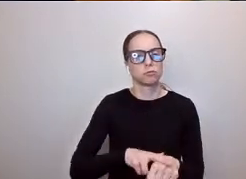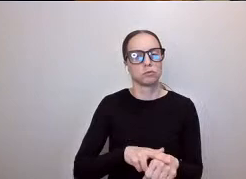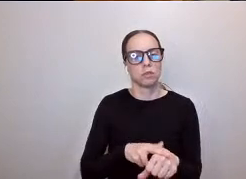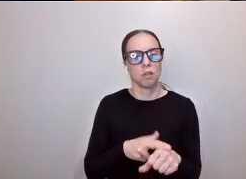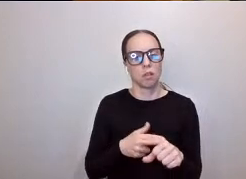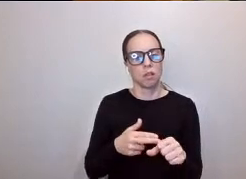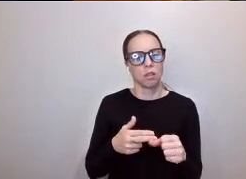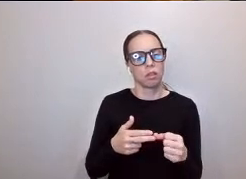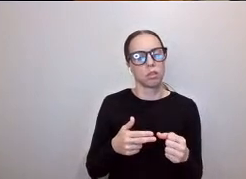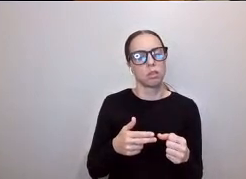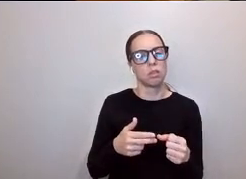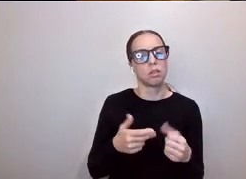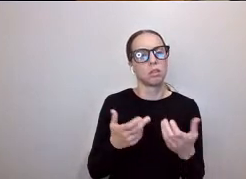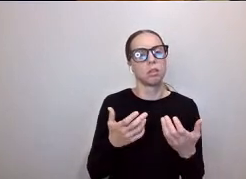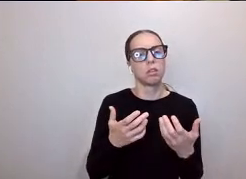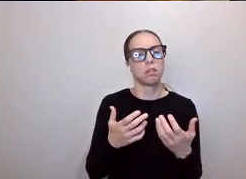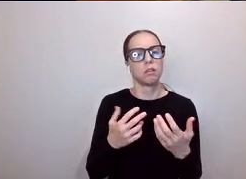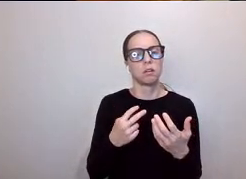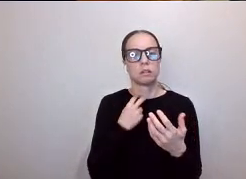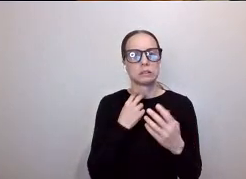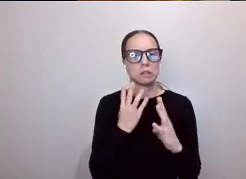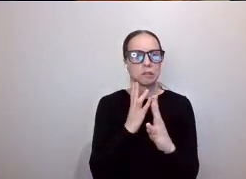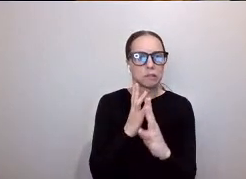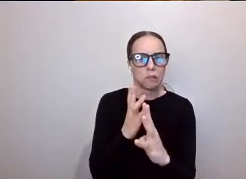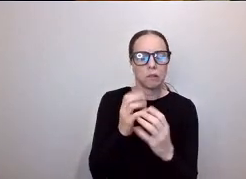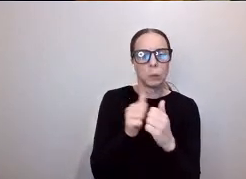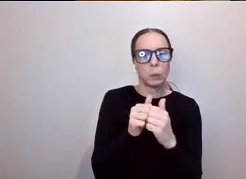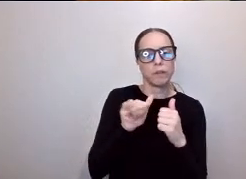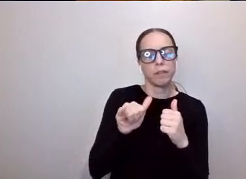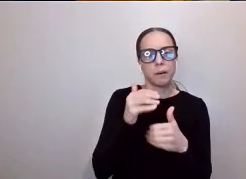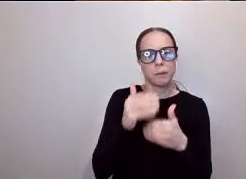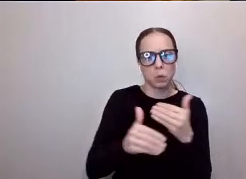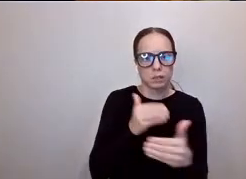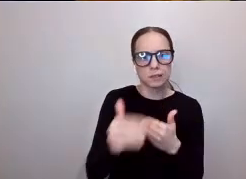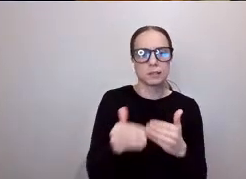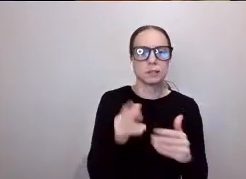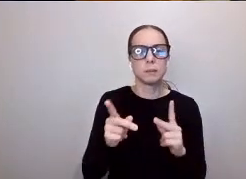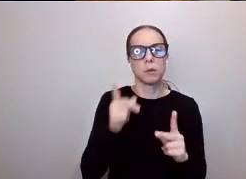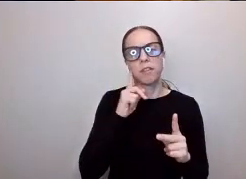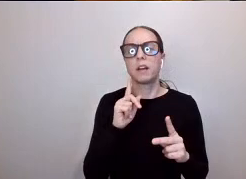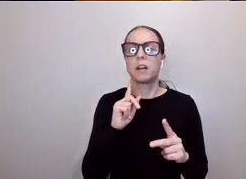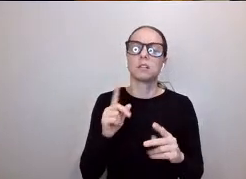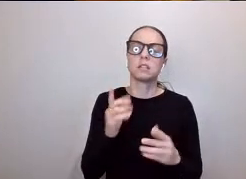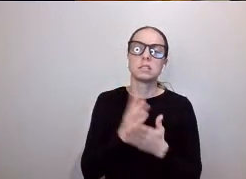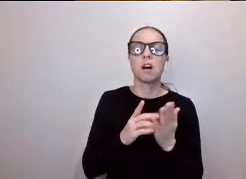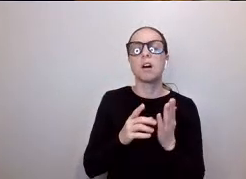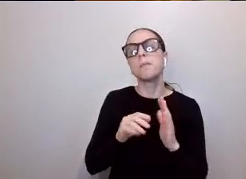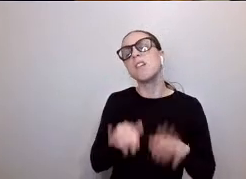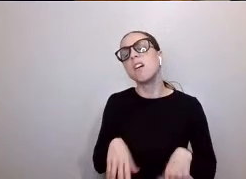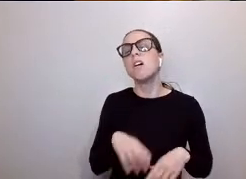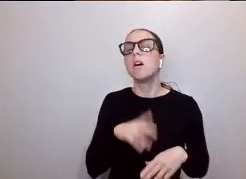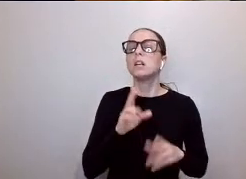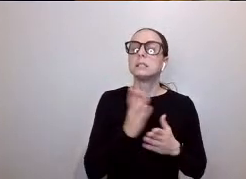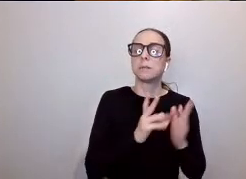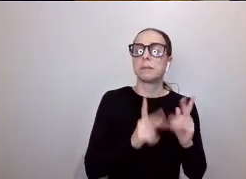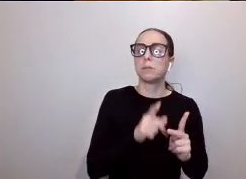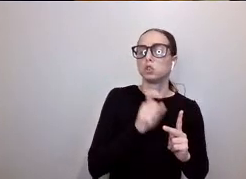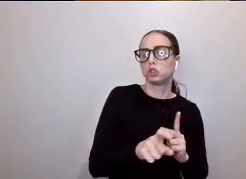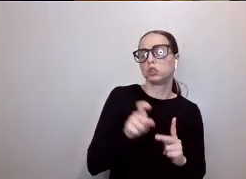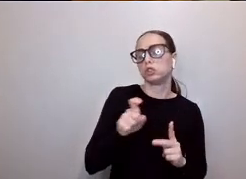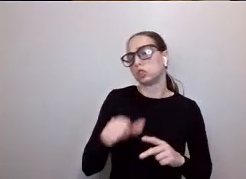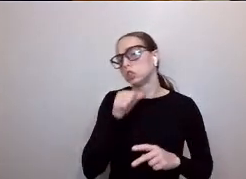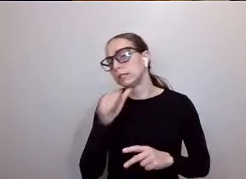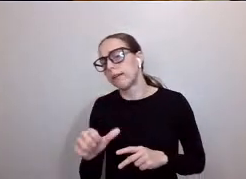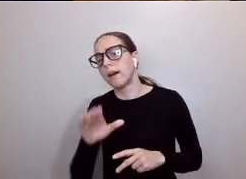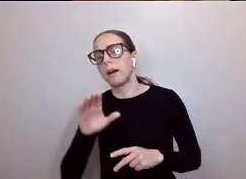who should and shouldn't be a field training officer and whether we have enough qualified people to receive people out of those recruit schools.